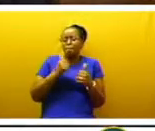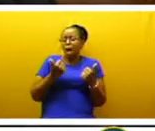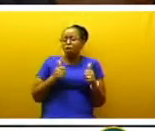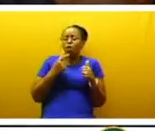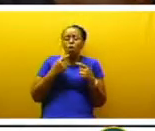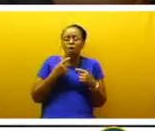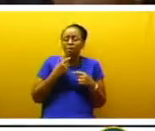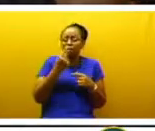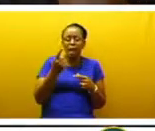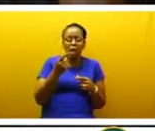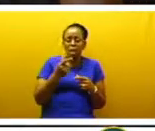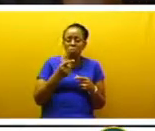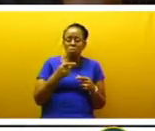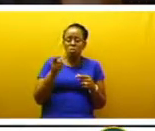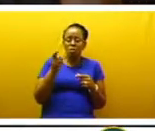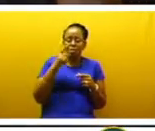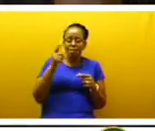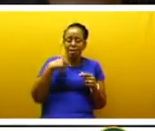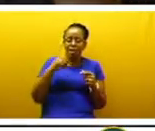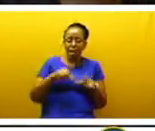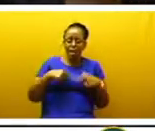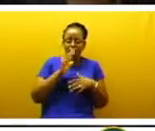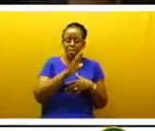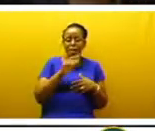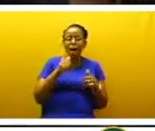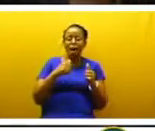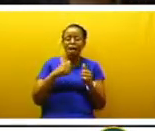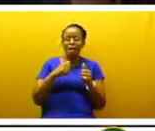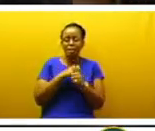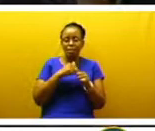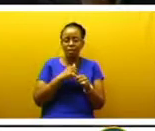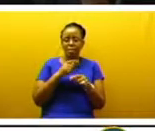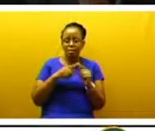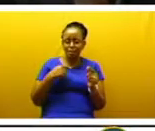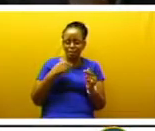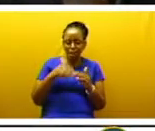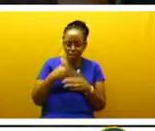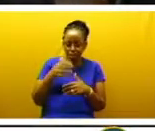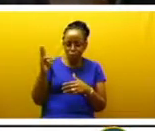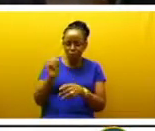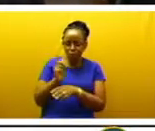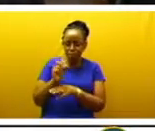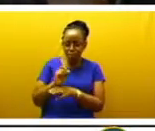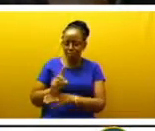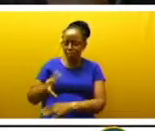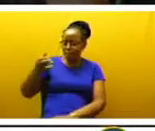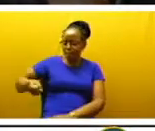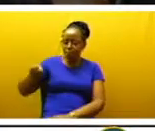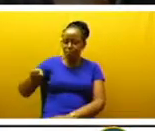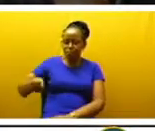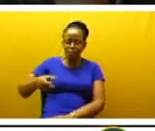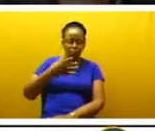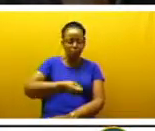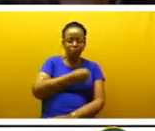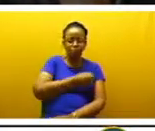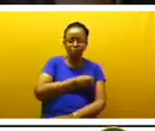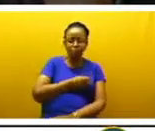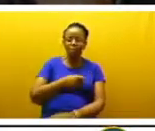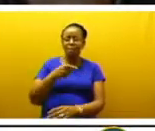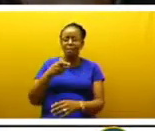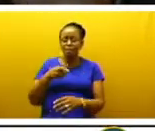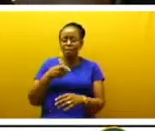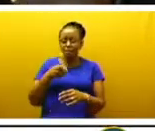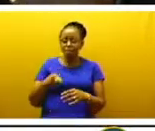20 minutes later, they were shaking hands with his client, and his client was shaking hands with a very